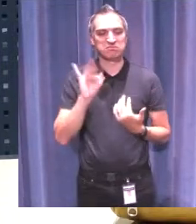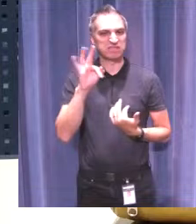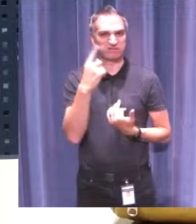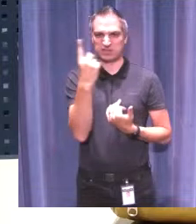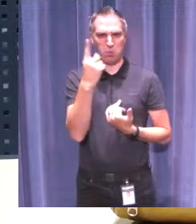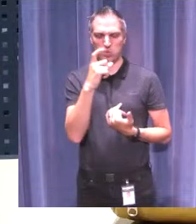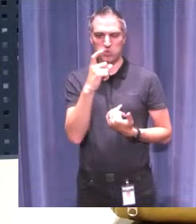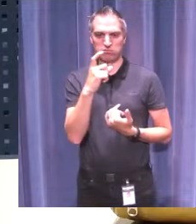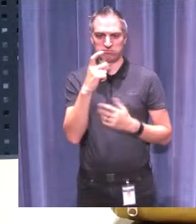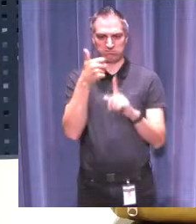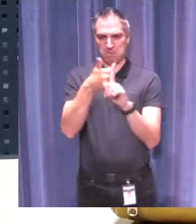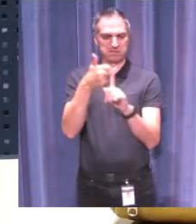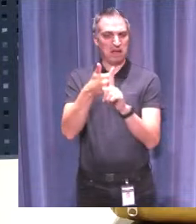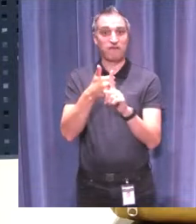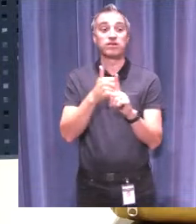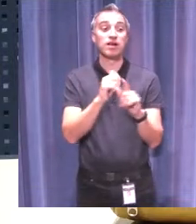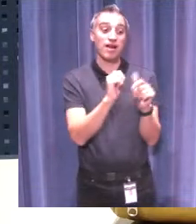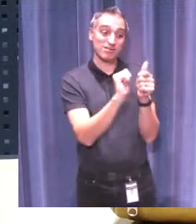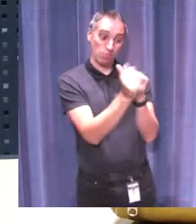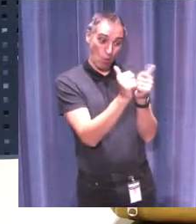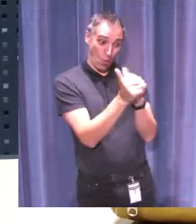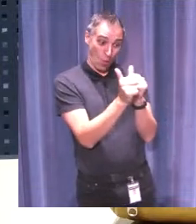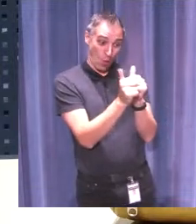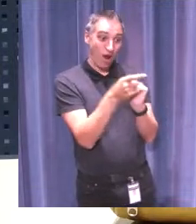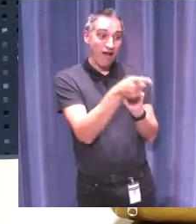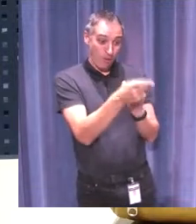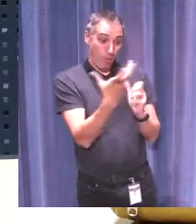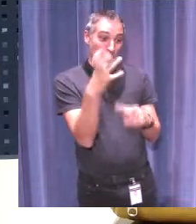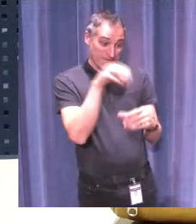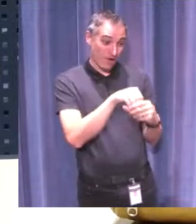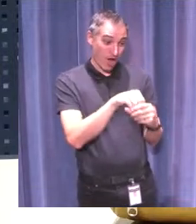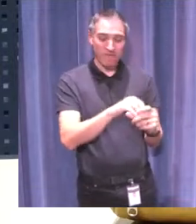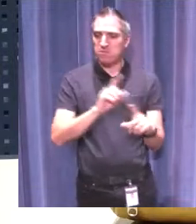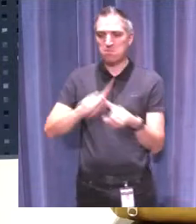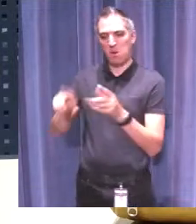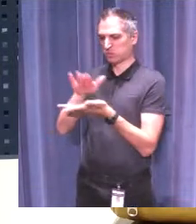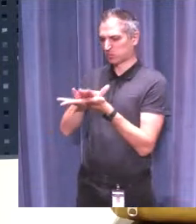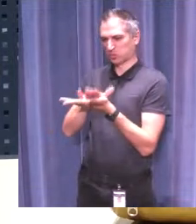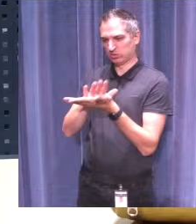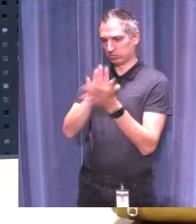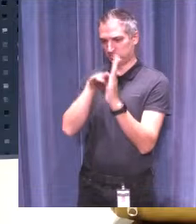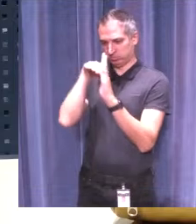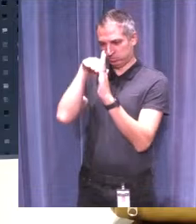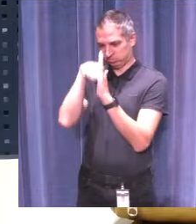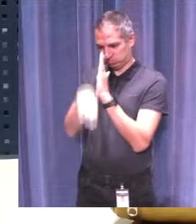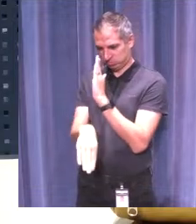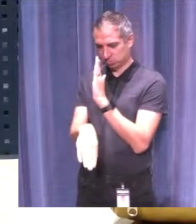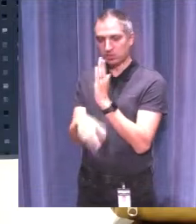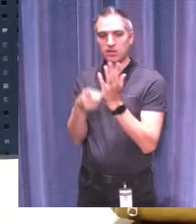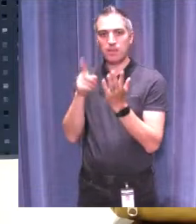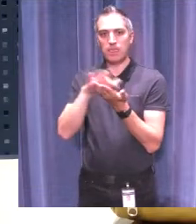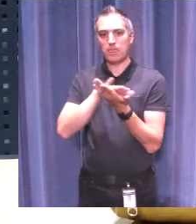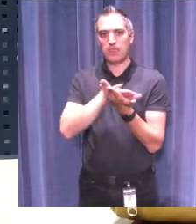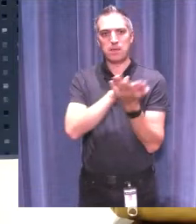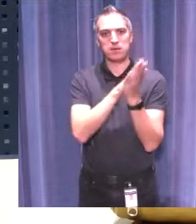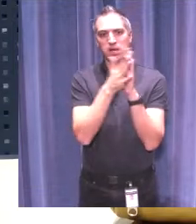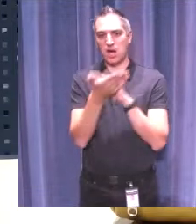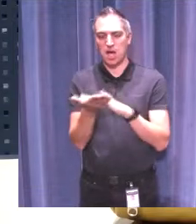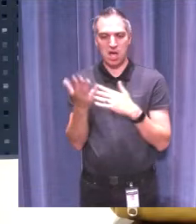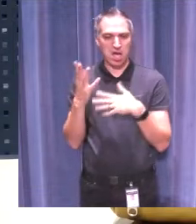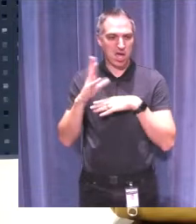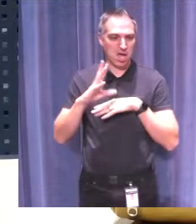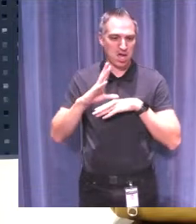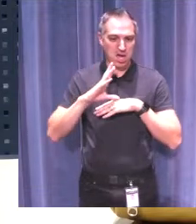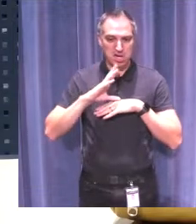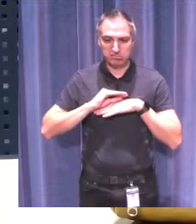isn't achieving and they want to do that and they get so downtrodden and feel like they're